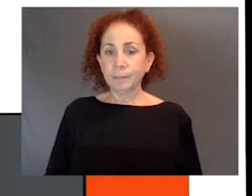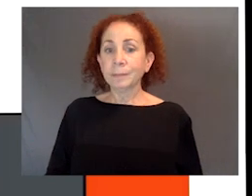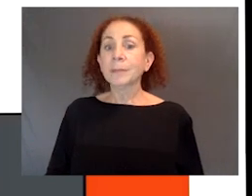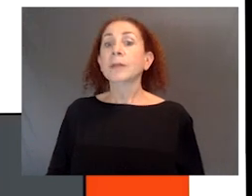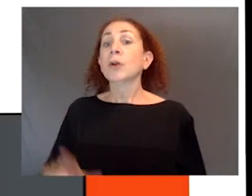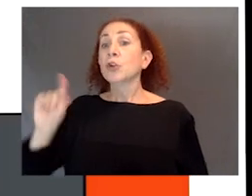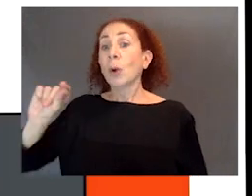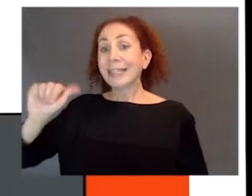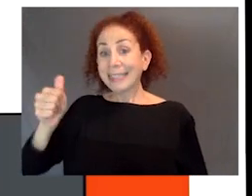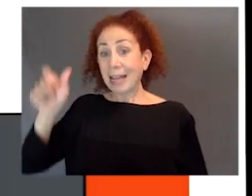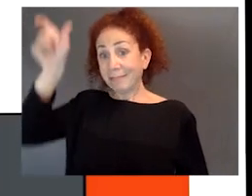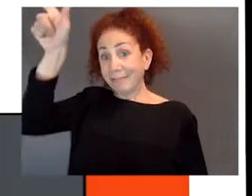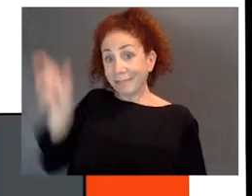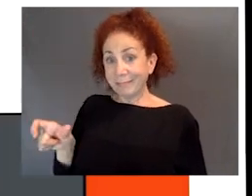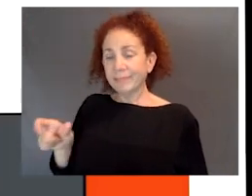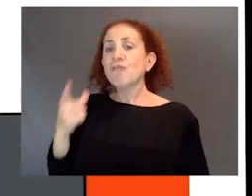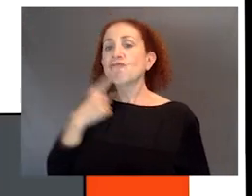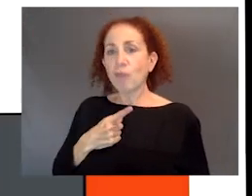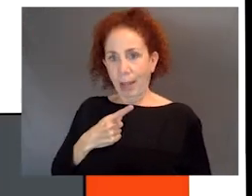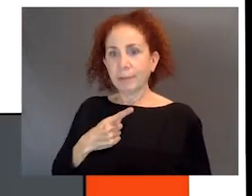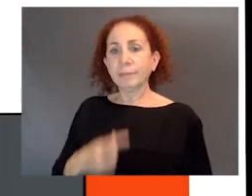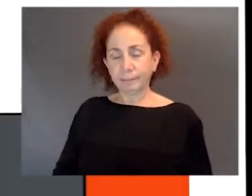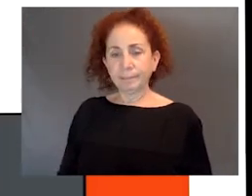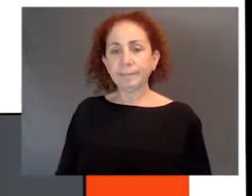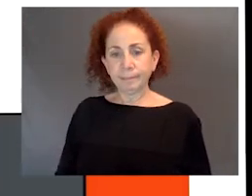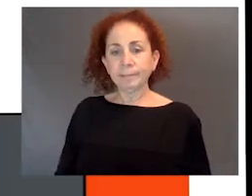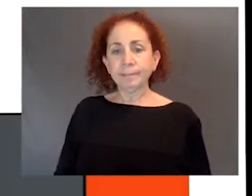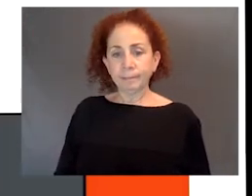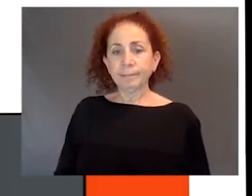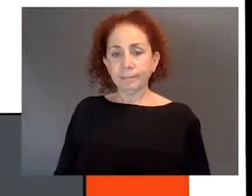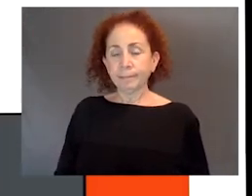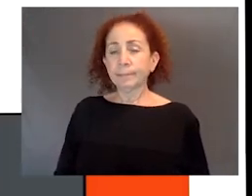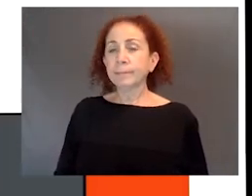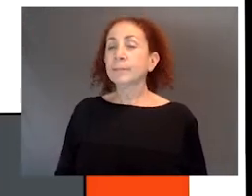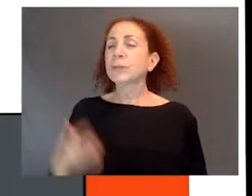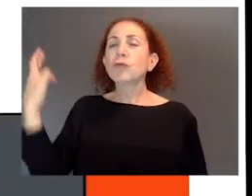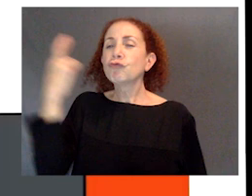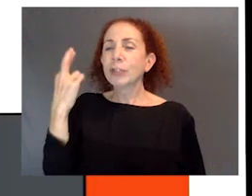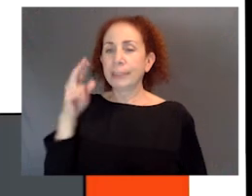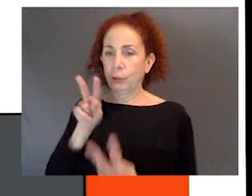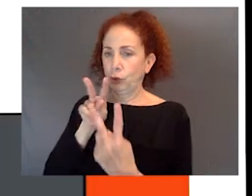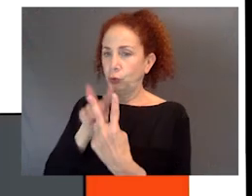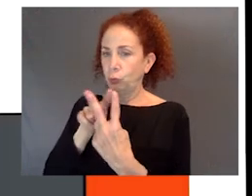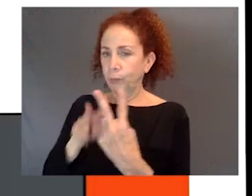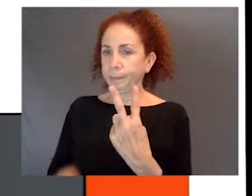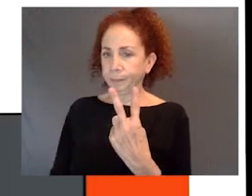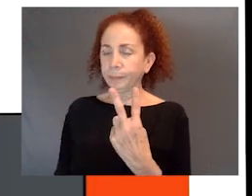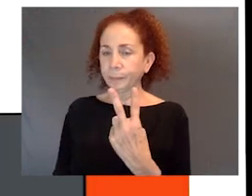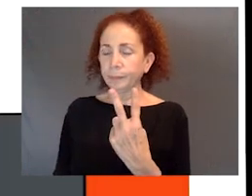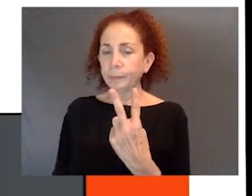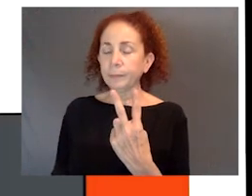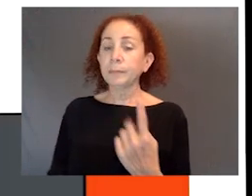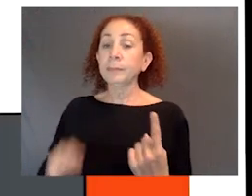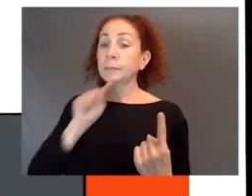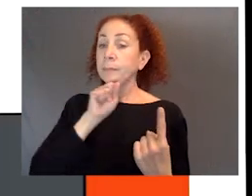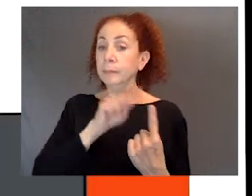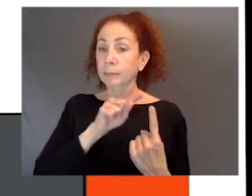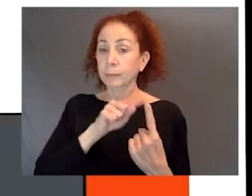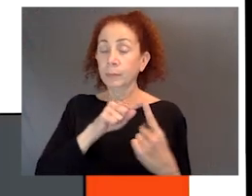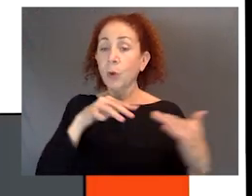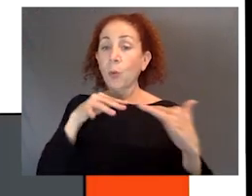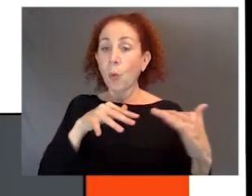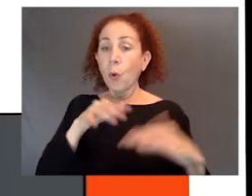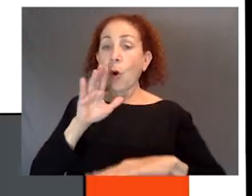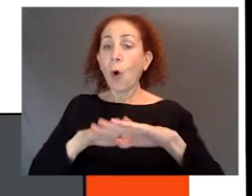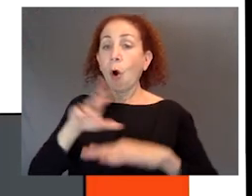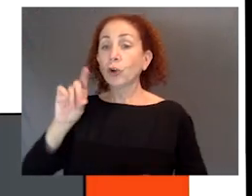which is why the bar for 2010 is also marked red. There are two primary causes of this problem. The first is the war